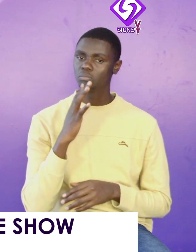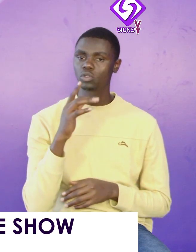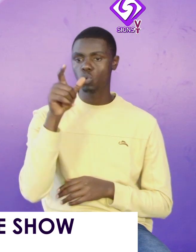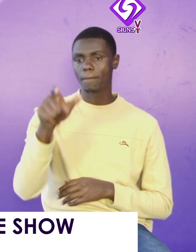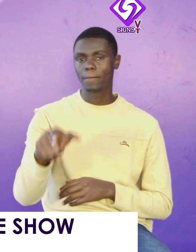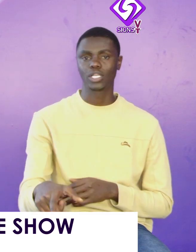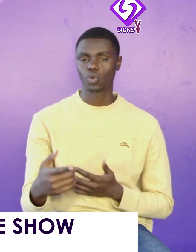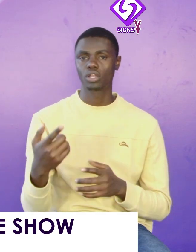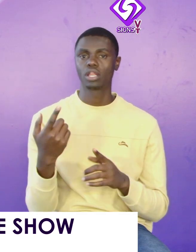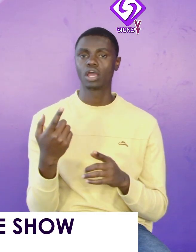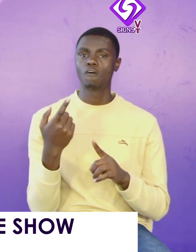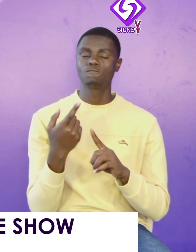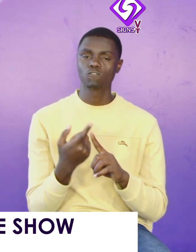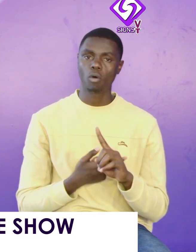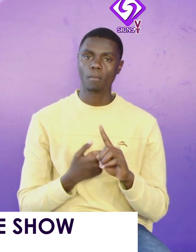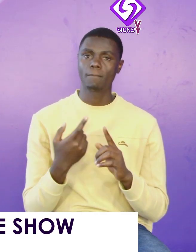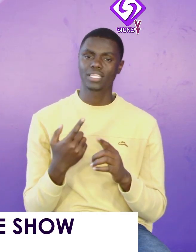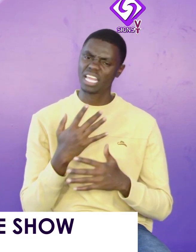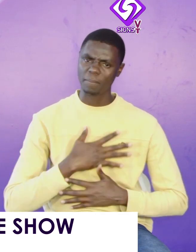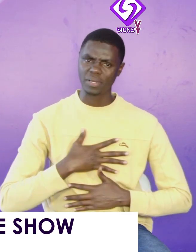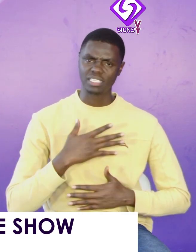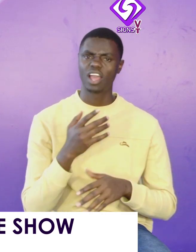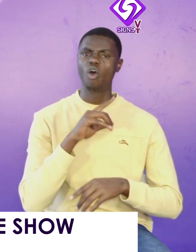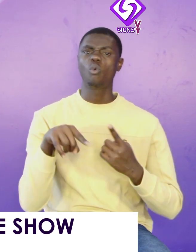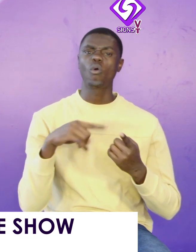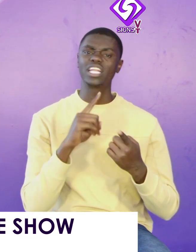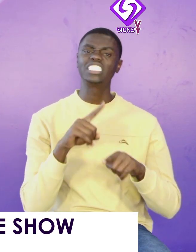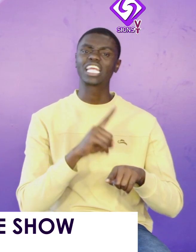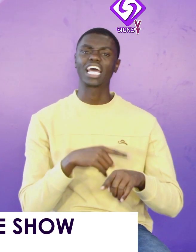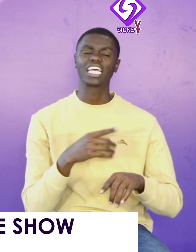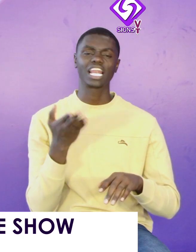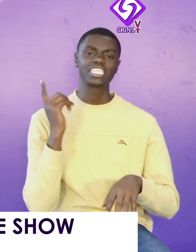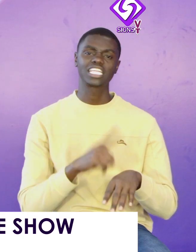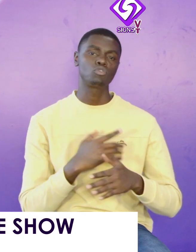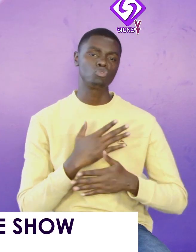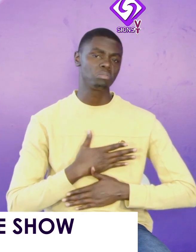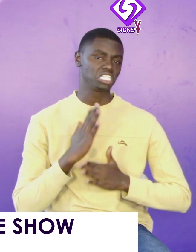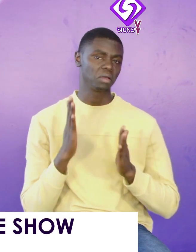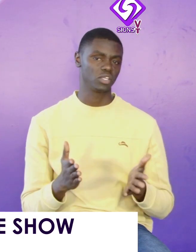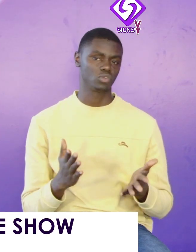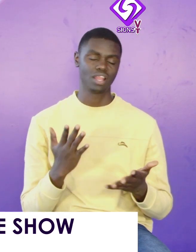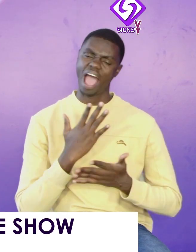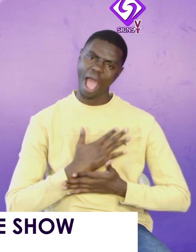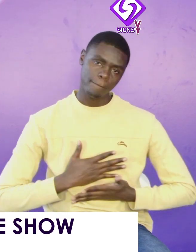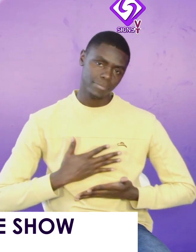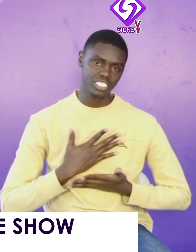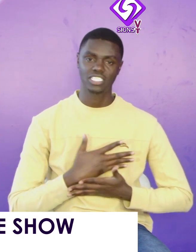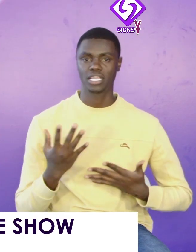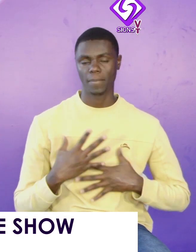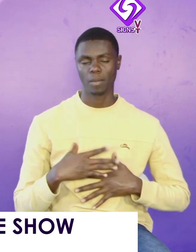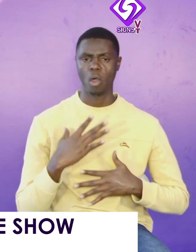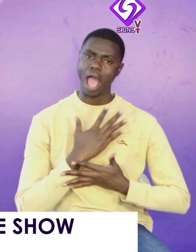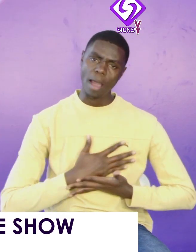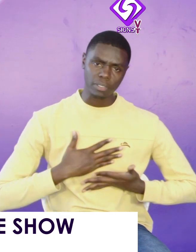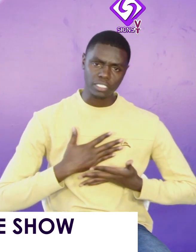that level of appreciation. When was the last time you appreciated somebody? Appreciate them. Appreciate them